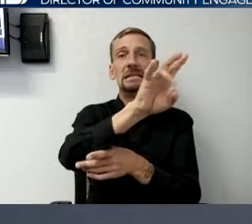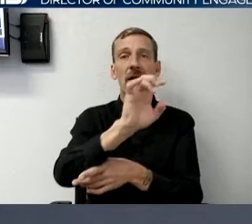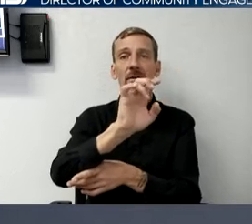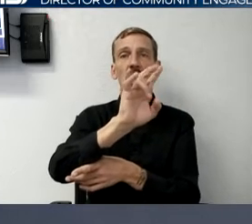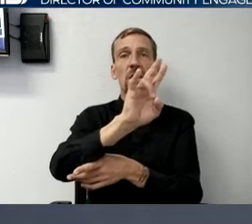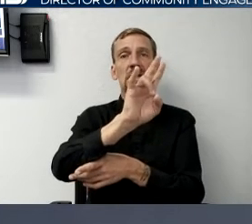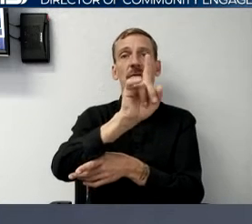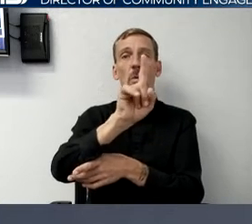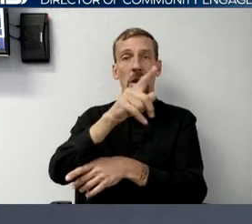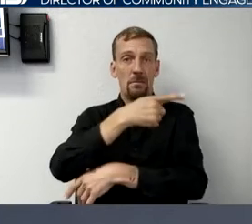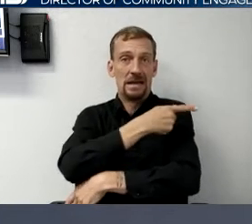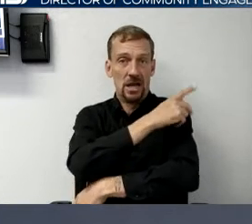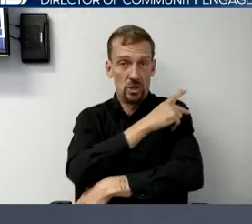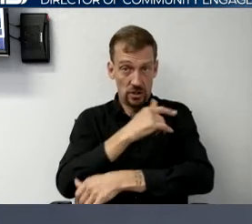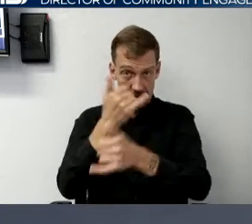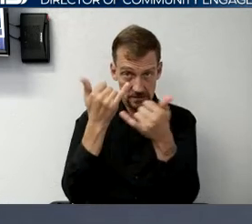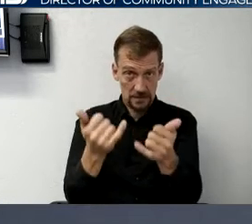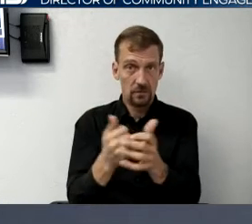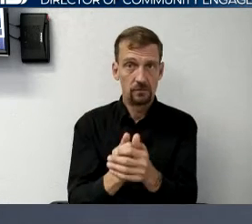771 patients now.